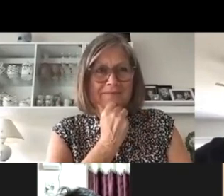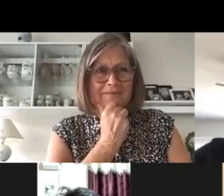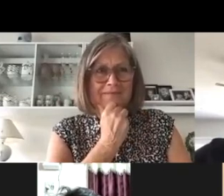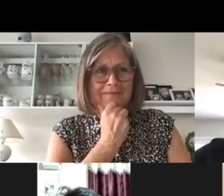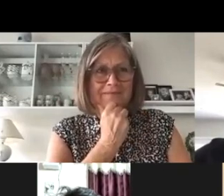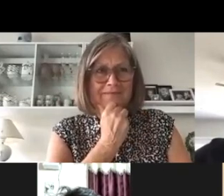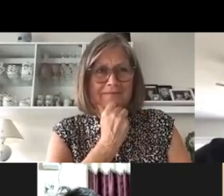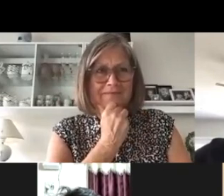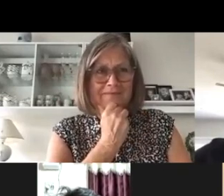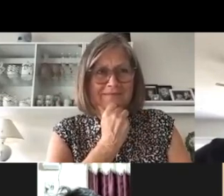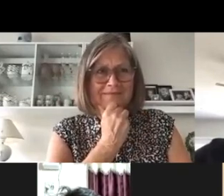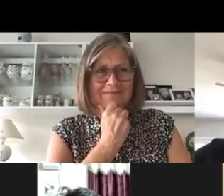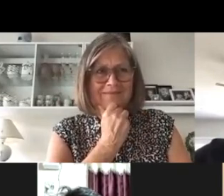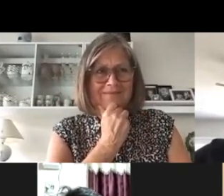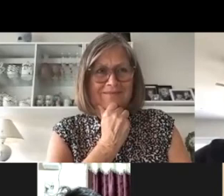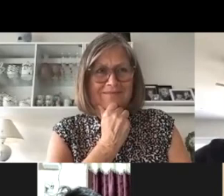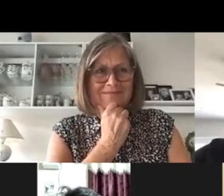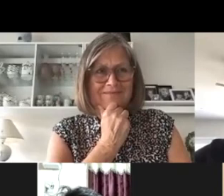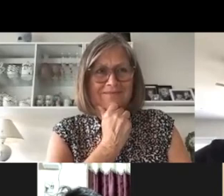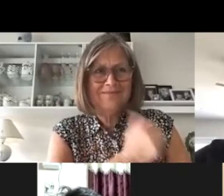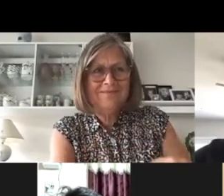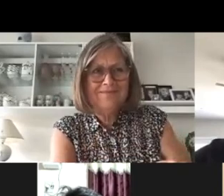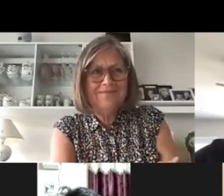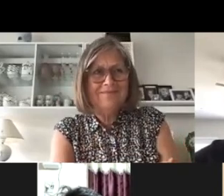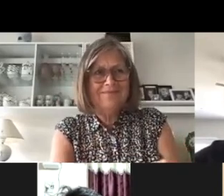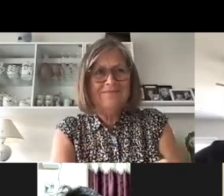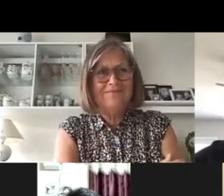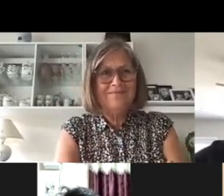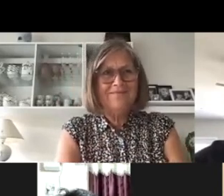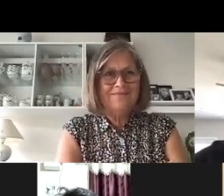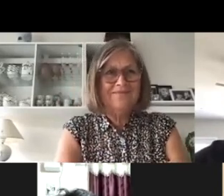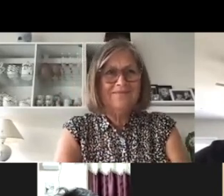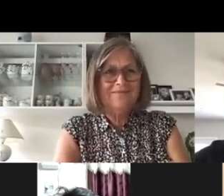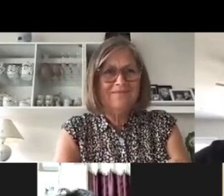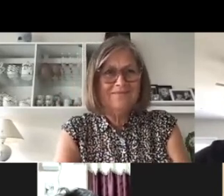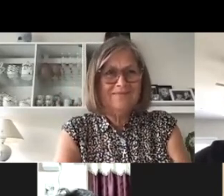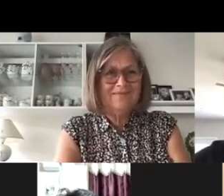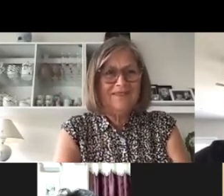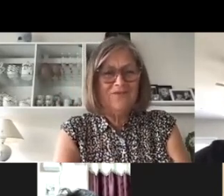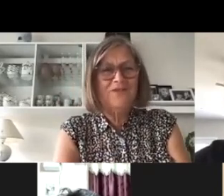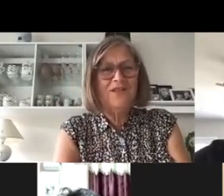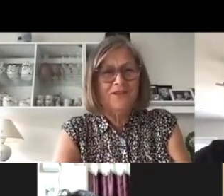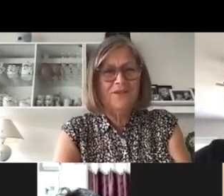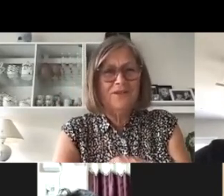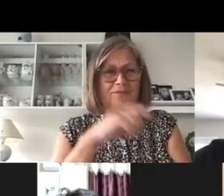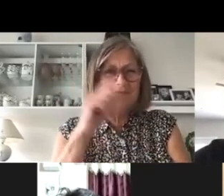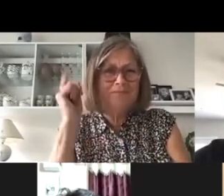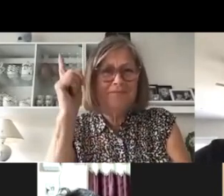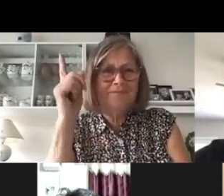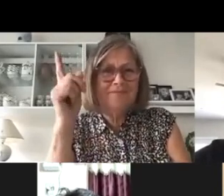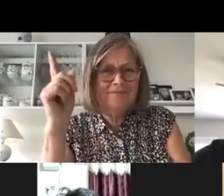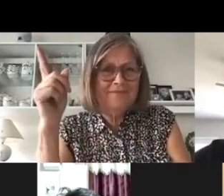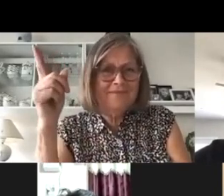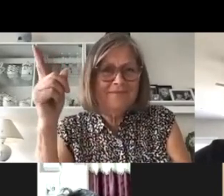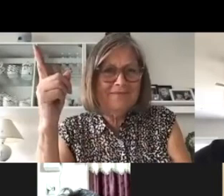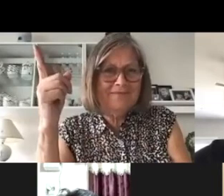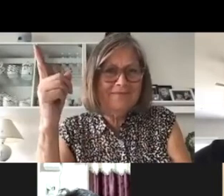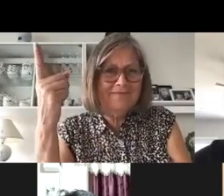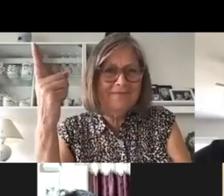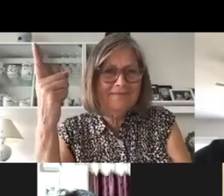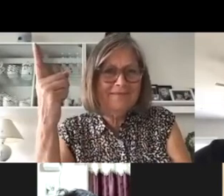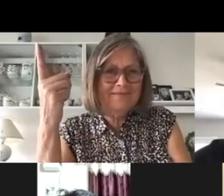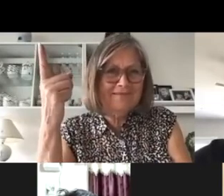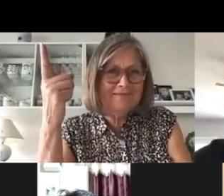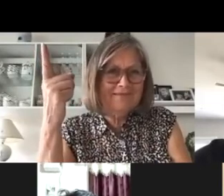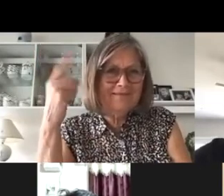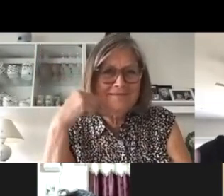much sense. I am so blessed. Thank you. You're welcome. Thank you. Thank you. Nicole is from Texas, too.